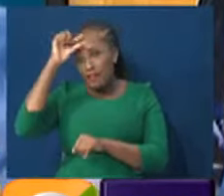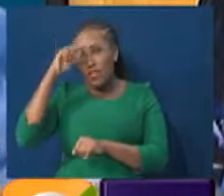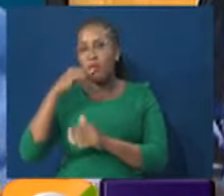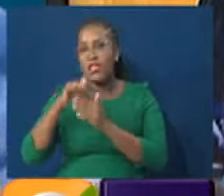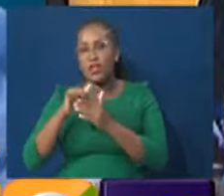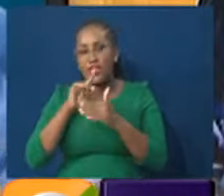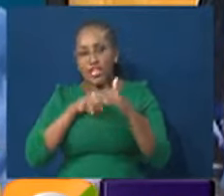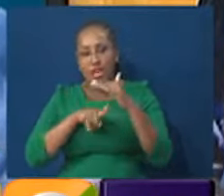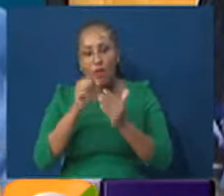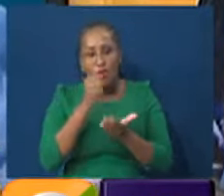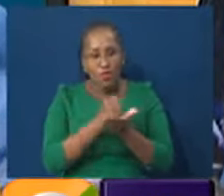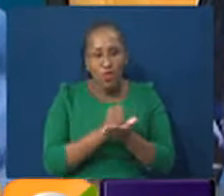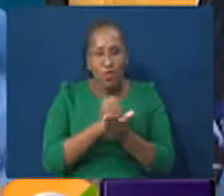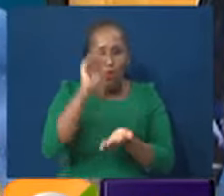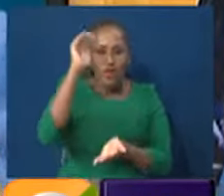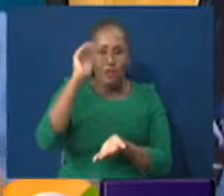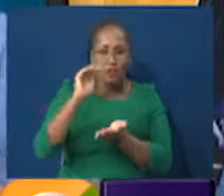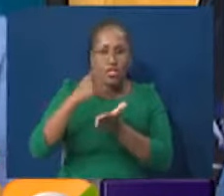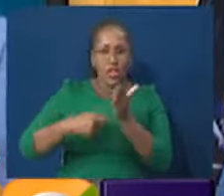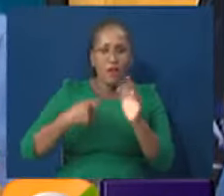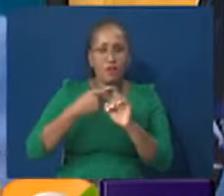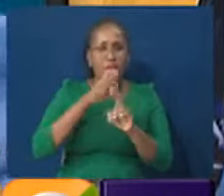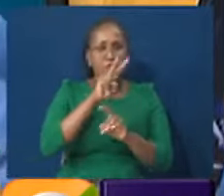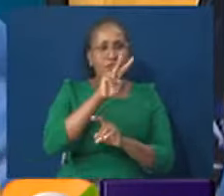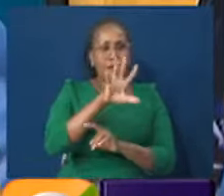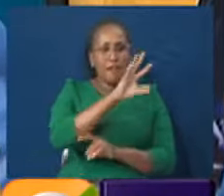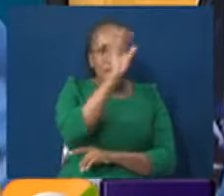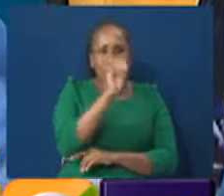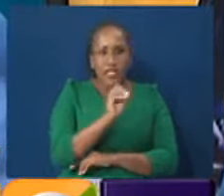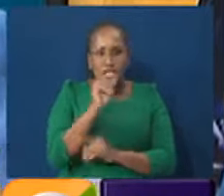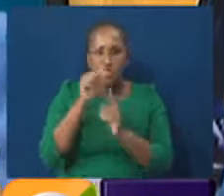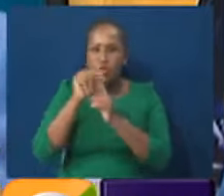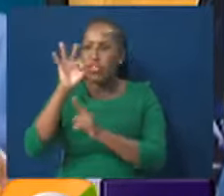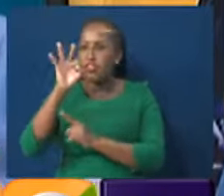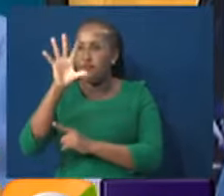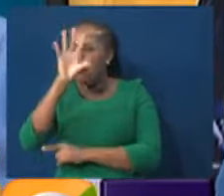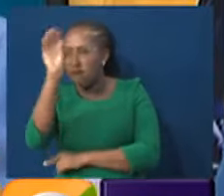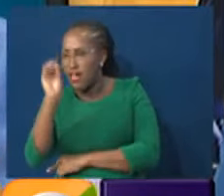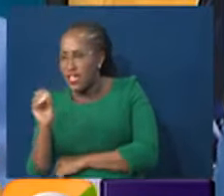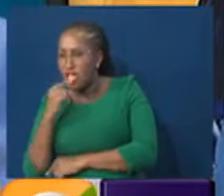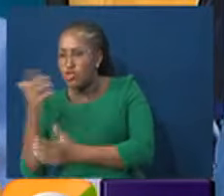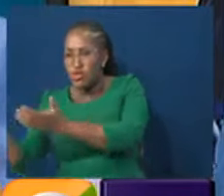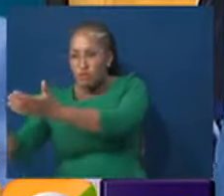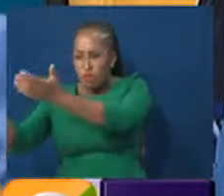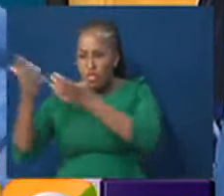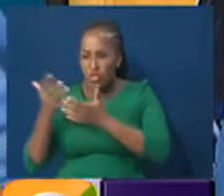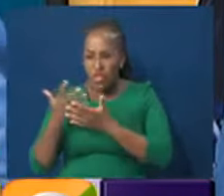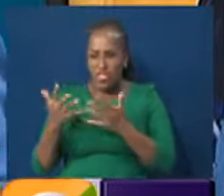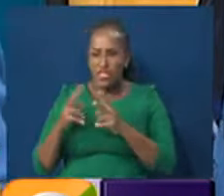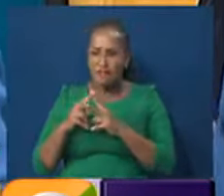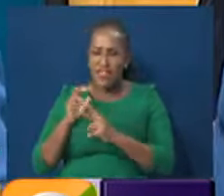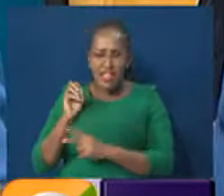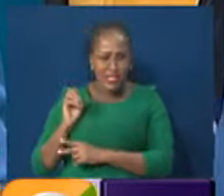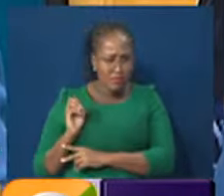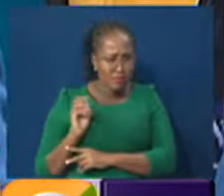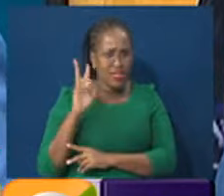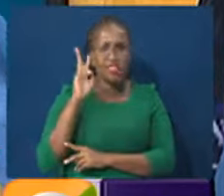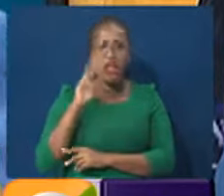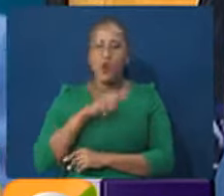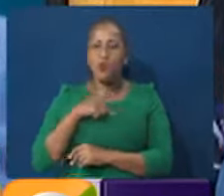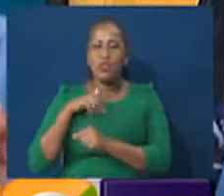import duty. It has gone up with 10%, from 25 to 35%. So importations are very expensive. We are highly consuming